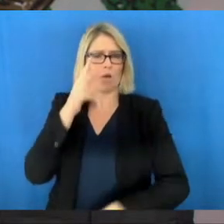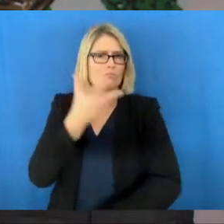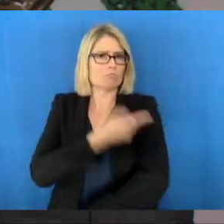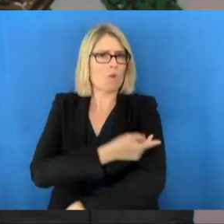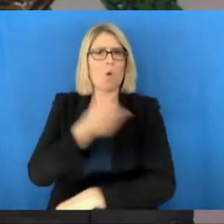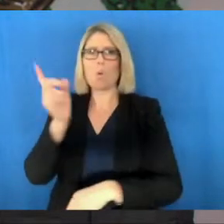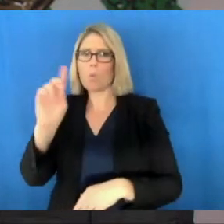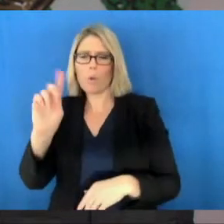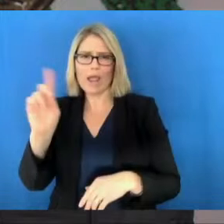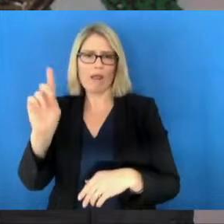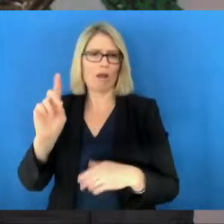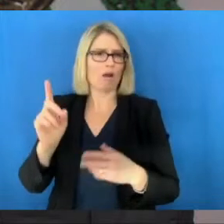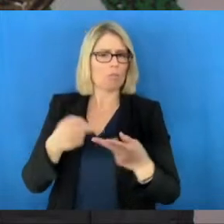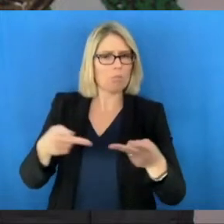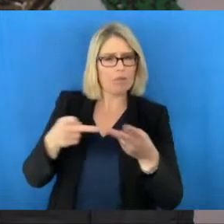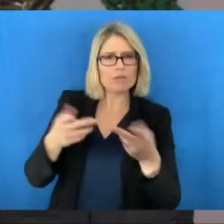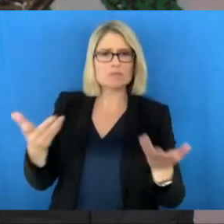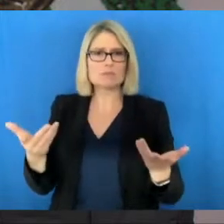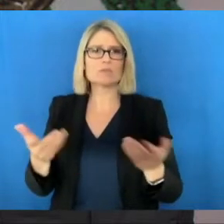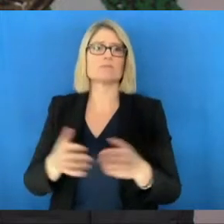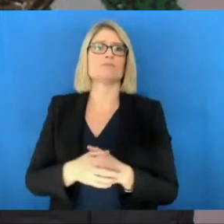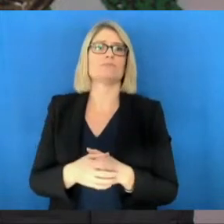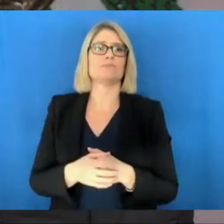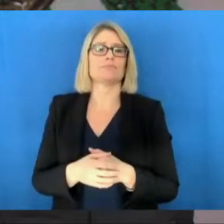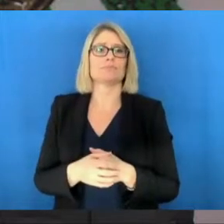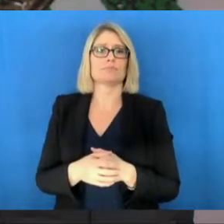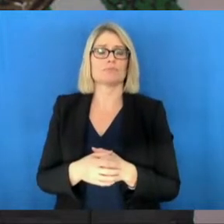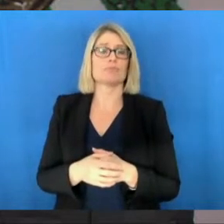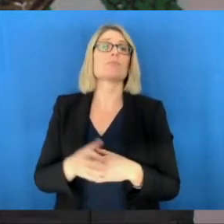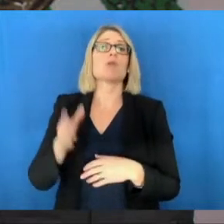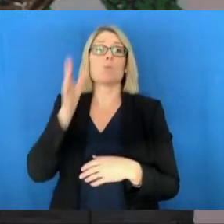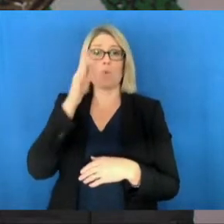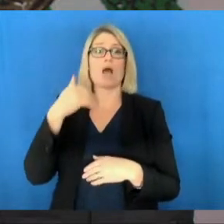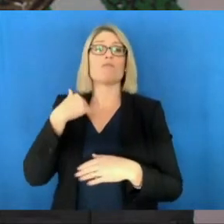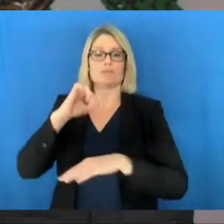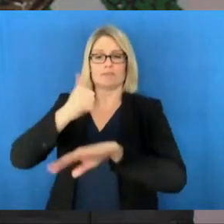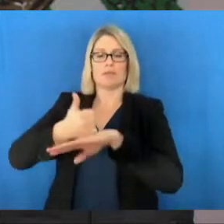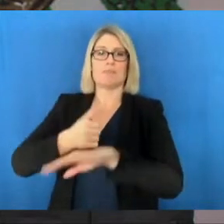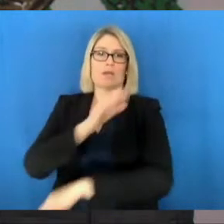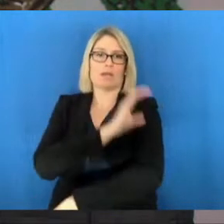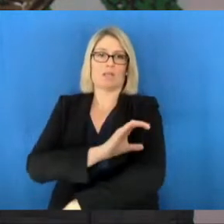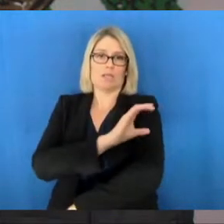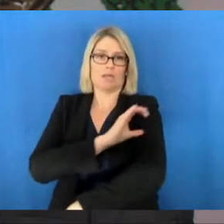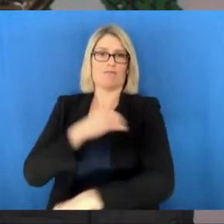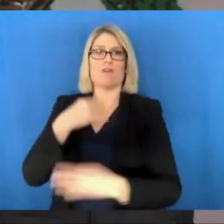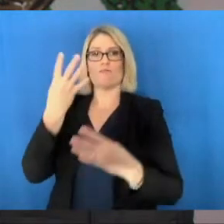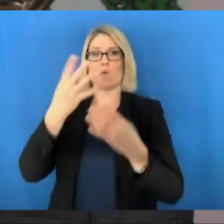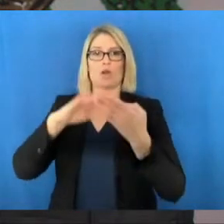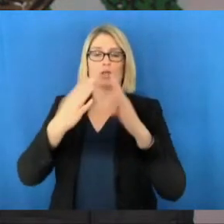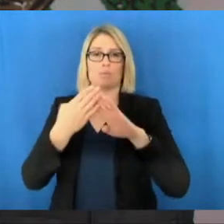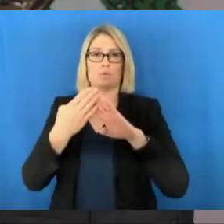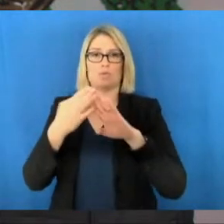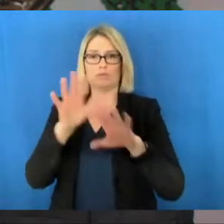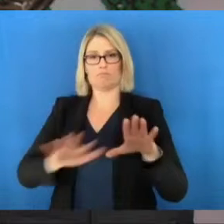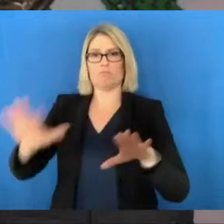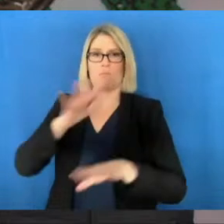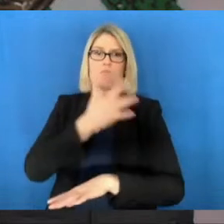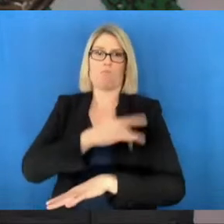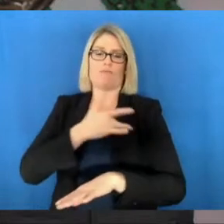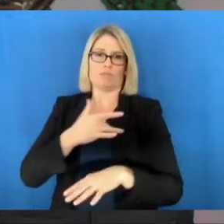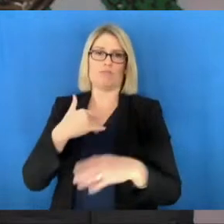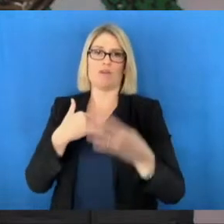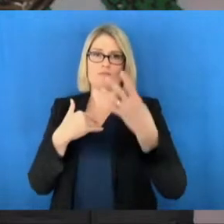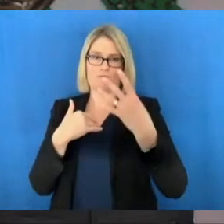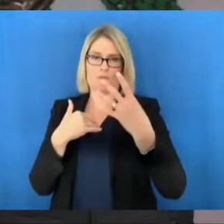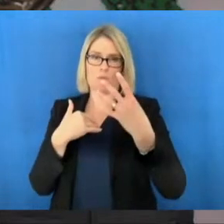be? Things like that. Sure, we will have clinics set up in 4 communities across the province,